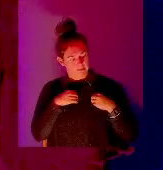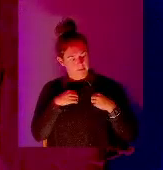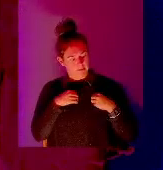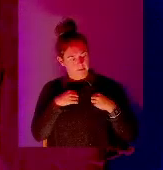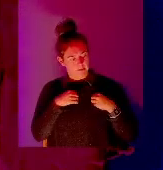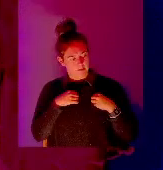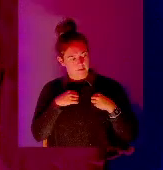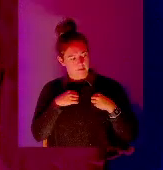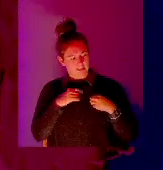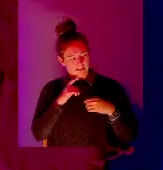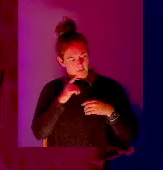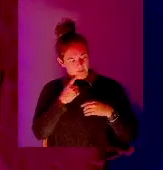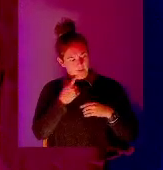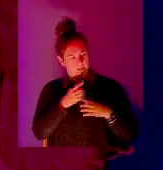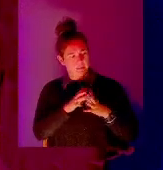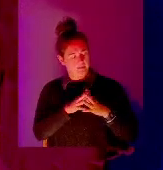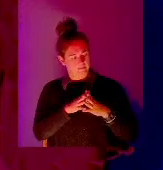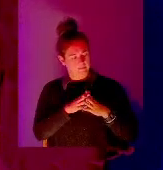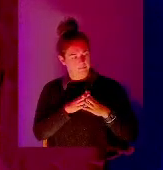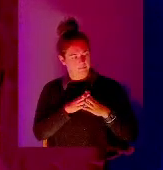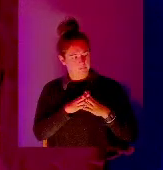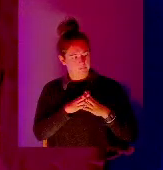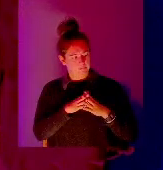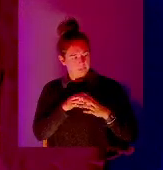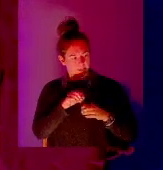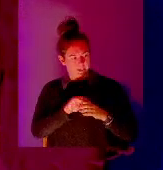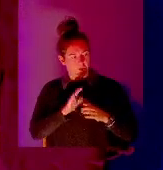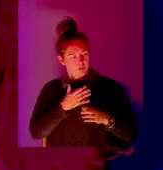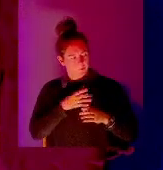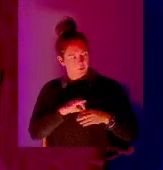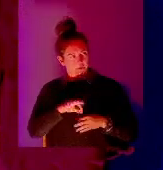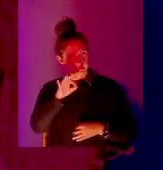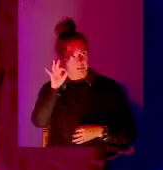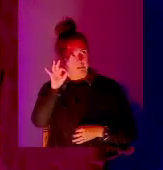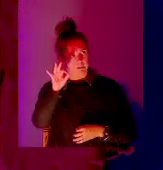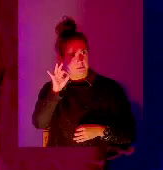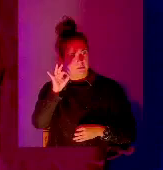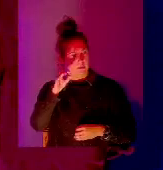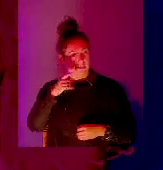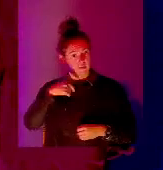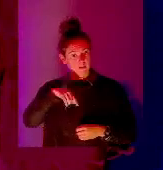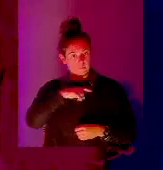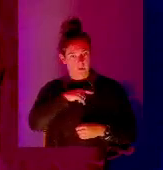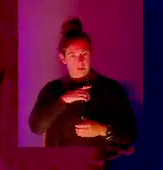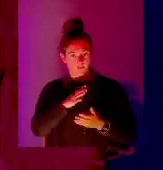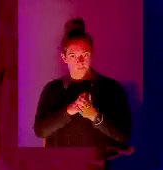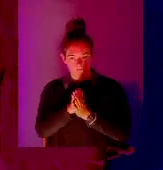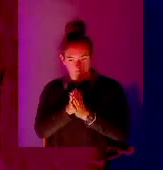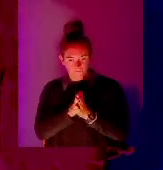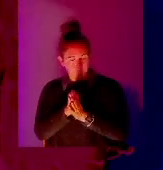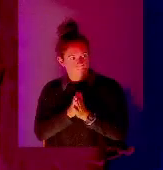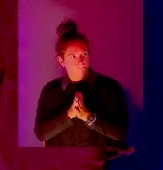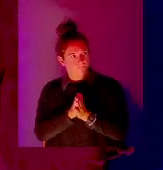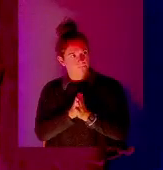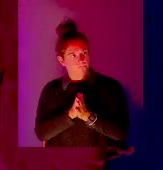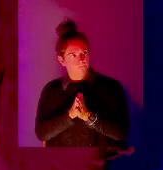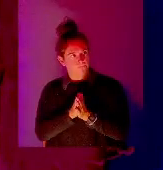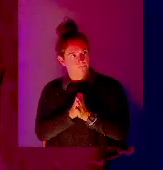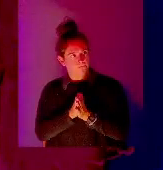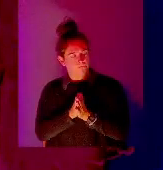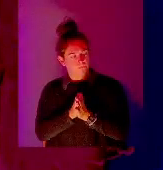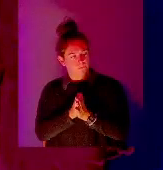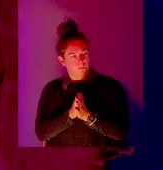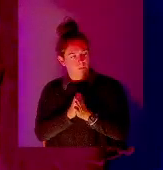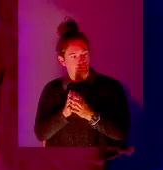seriously in our spirits that we would be driven to set